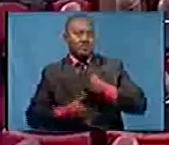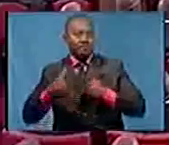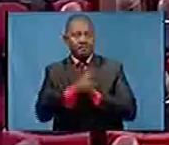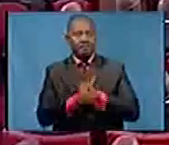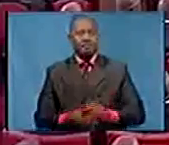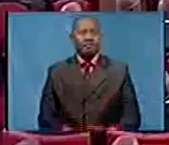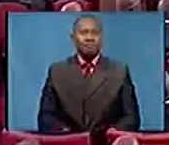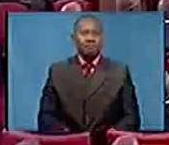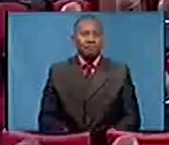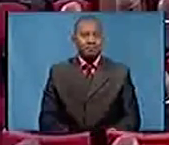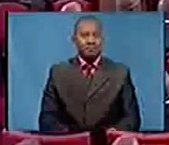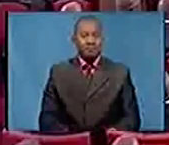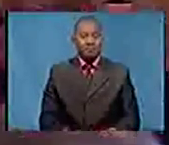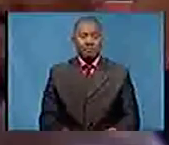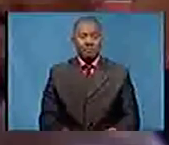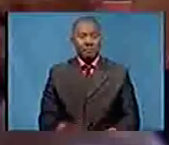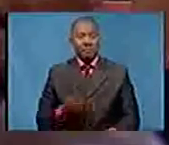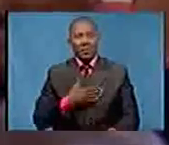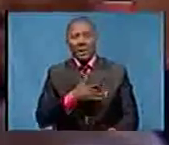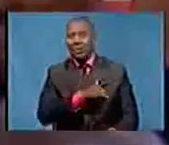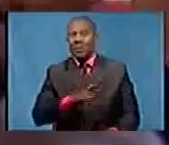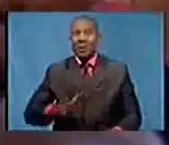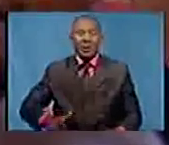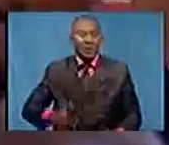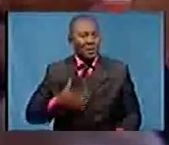My lord, may take heart.